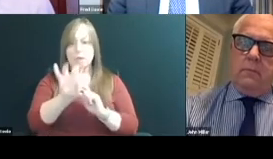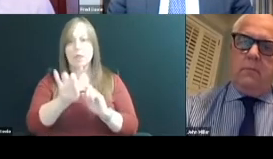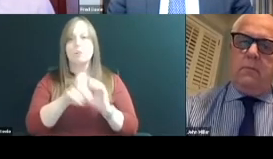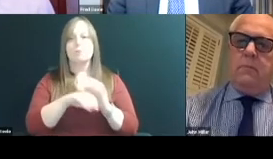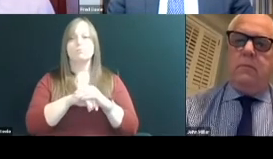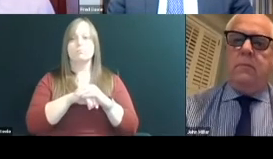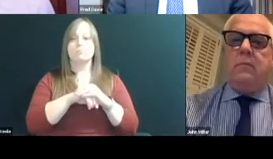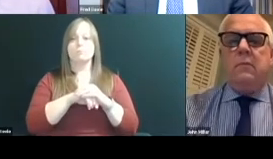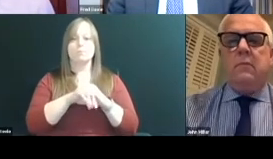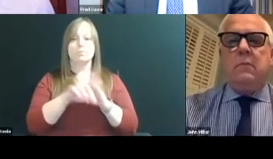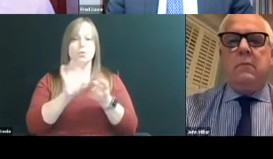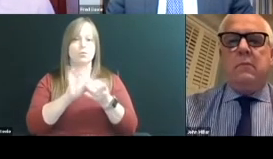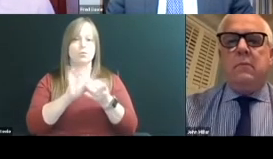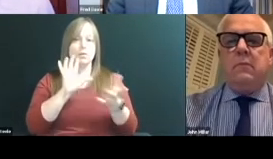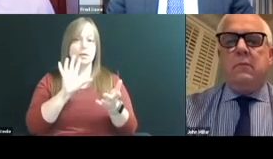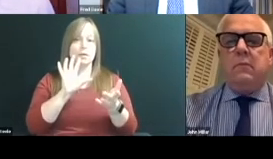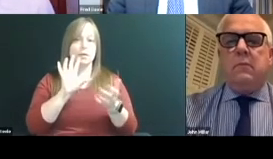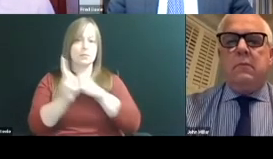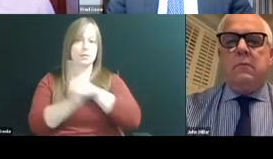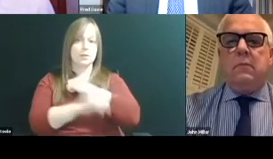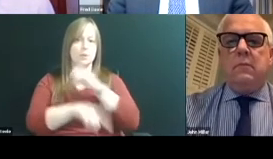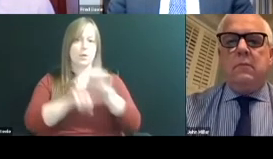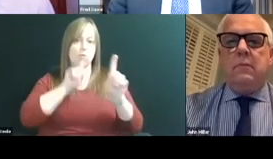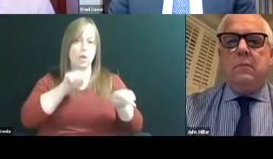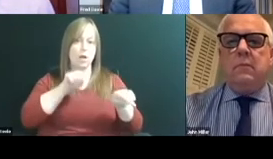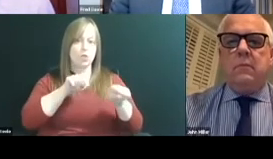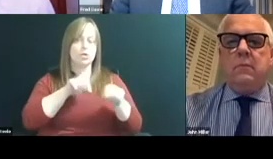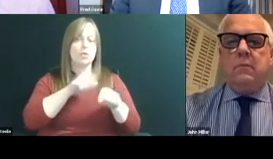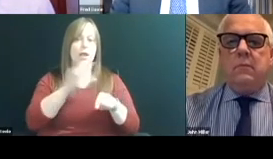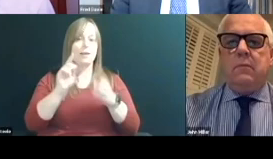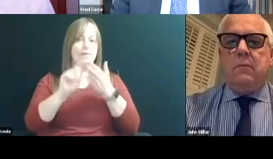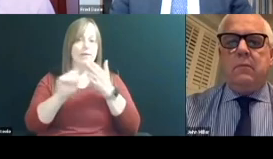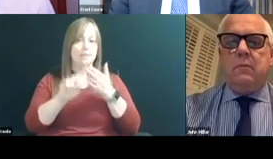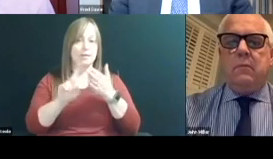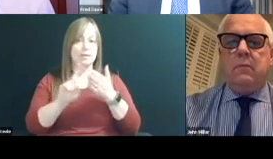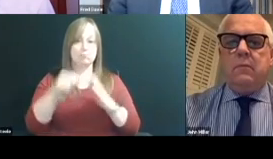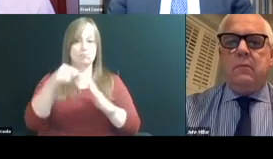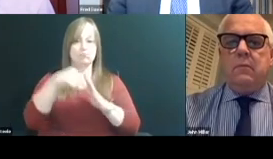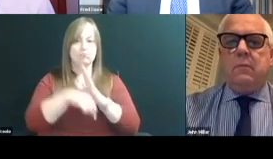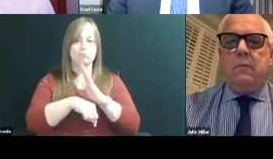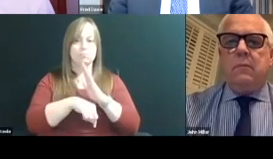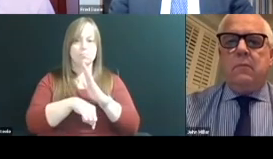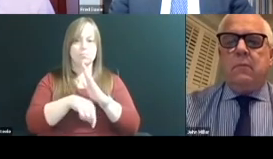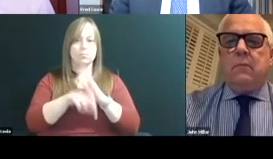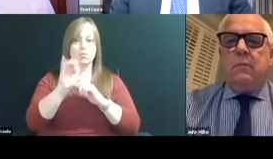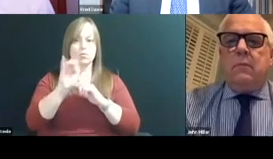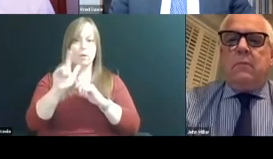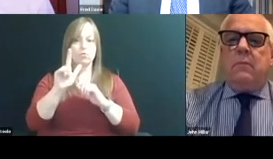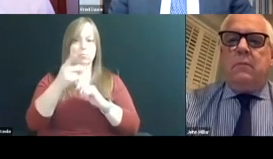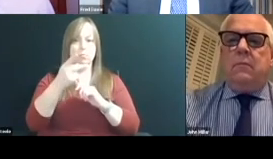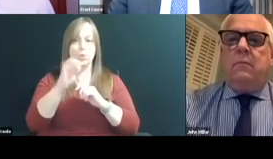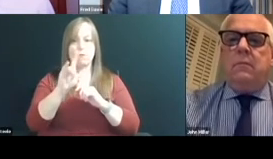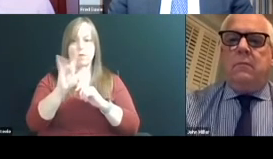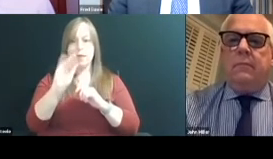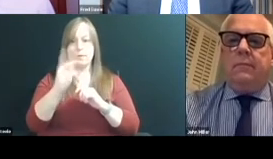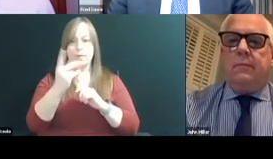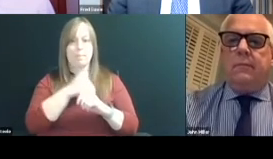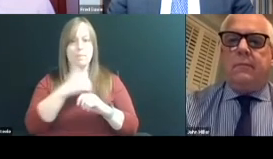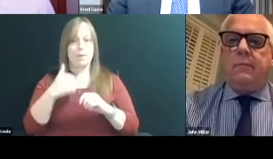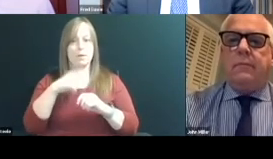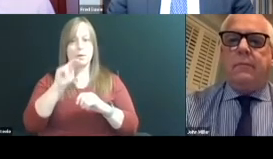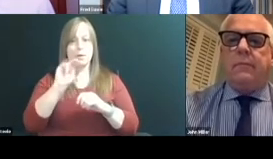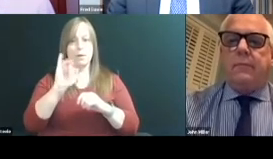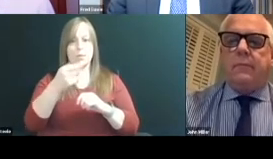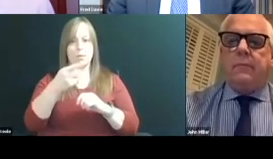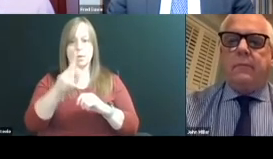and the release of officer disciplinary records, and the investigation into racial profiling by members of the